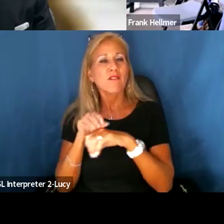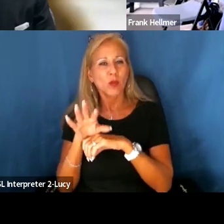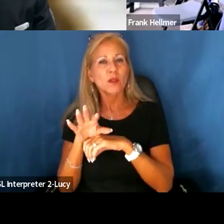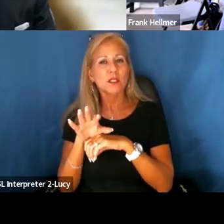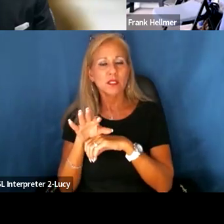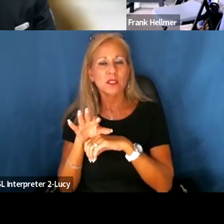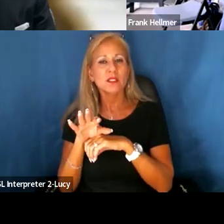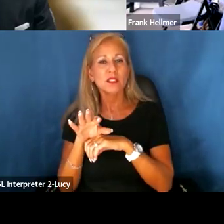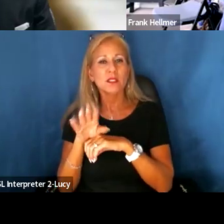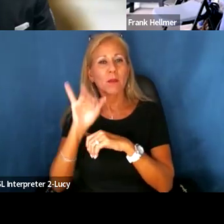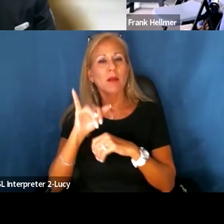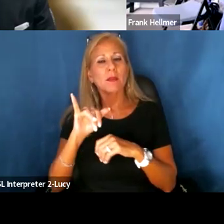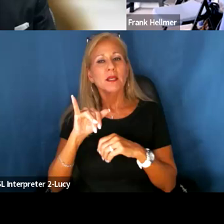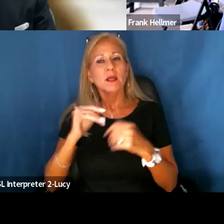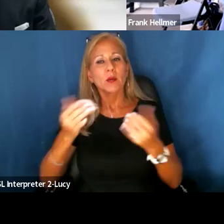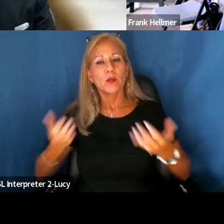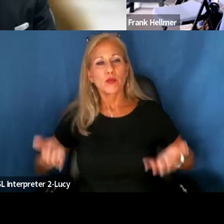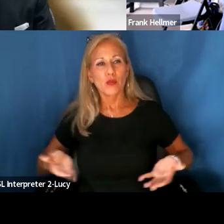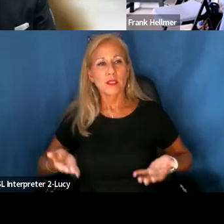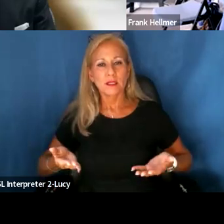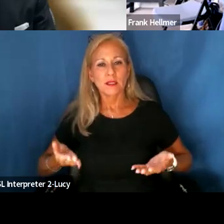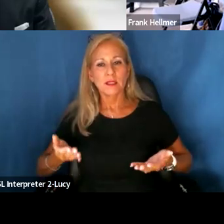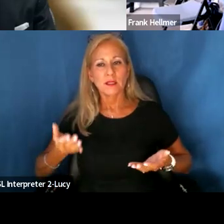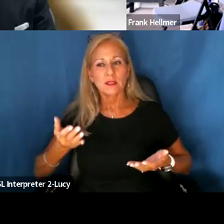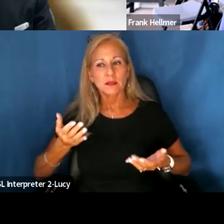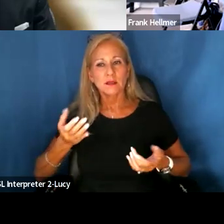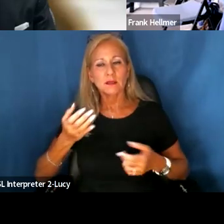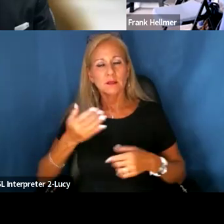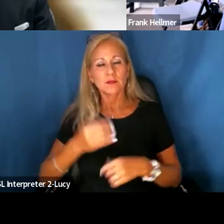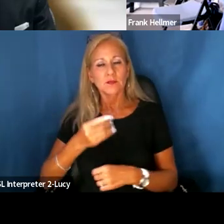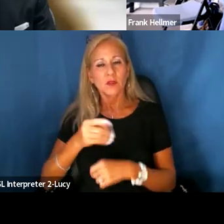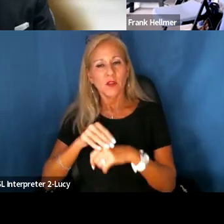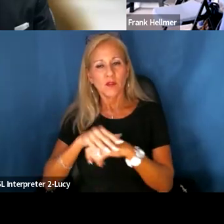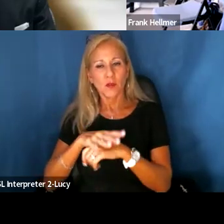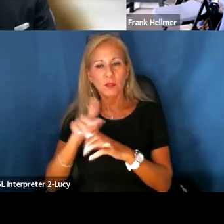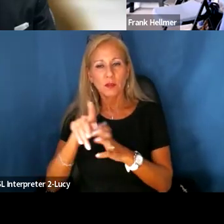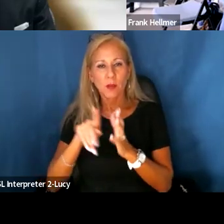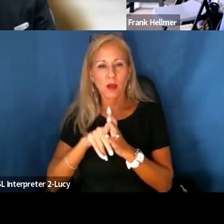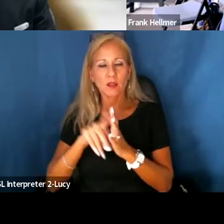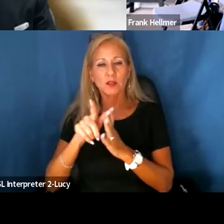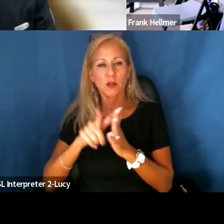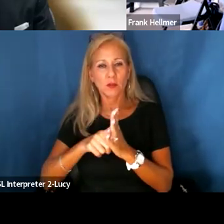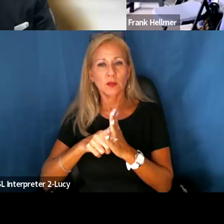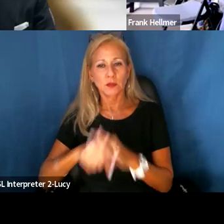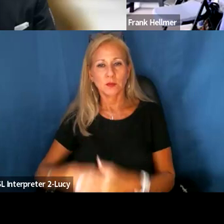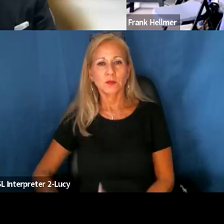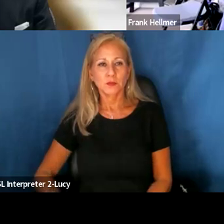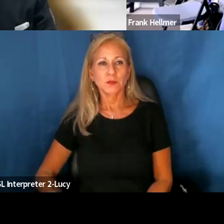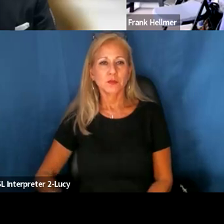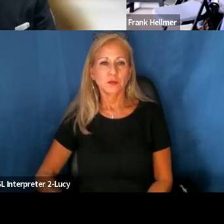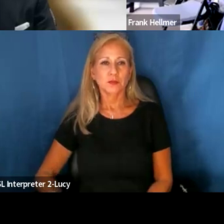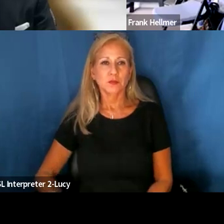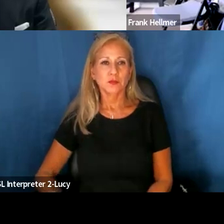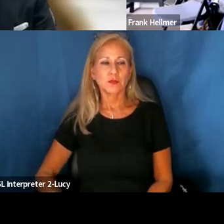influence by being present and letting people know what's important to you. You can influence policies and laws that are made.